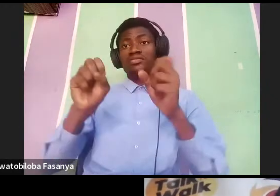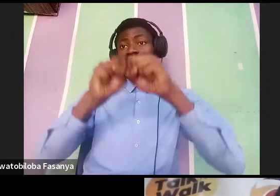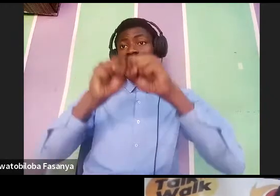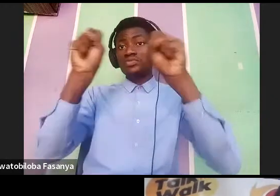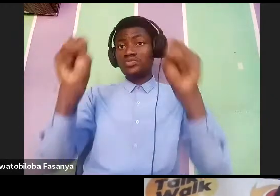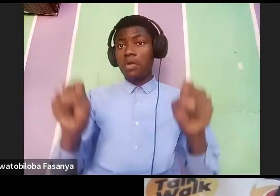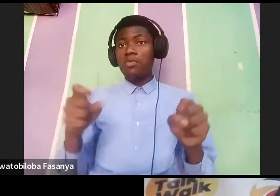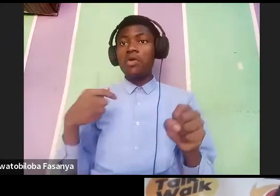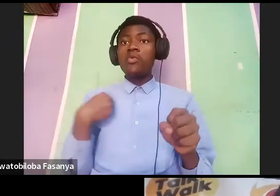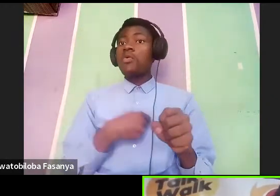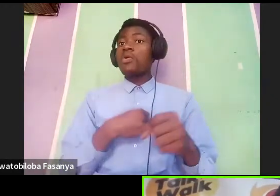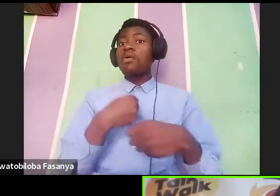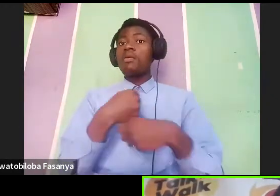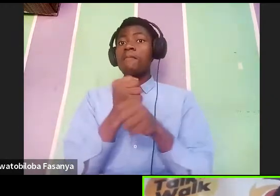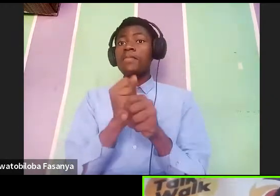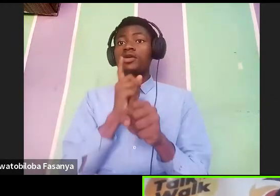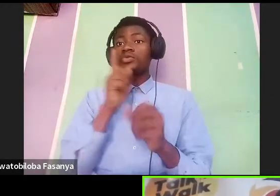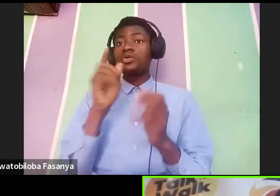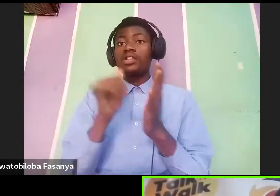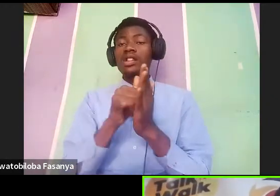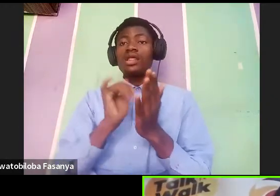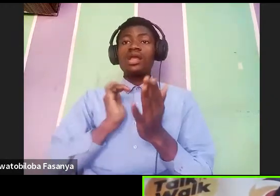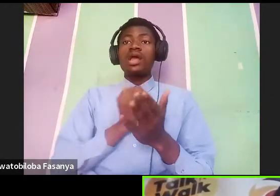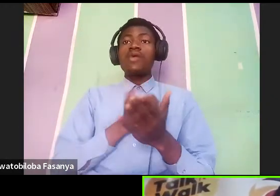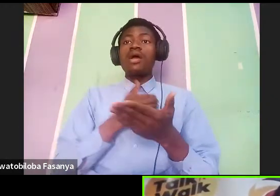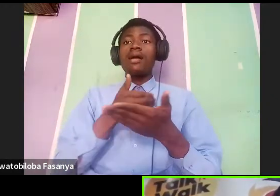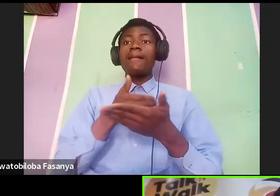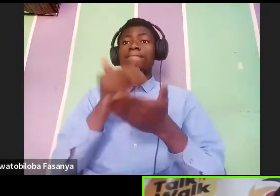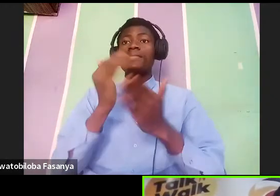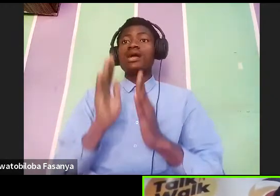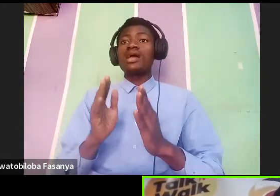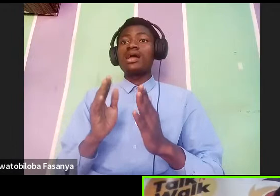pharmaceutical care and pharmaceutical products.